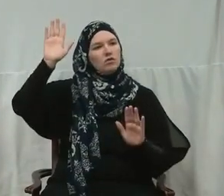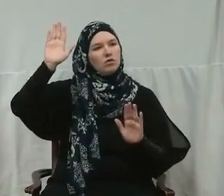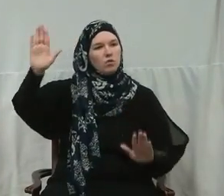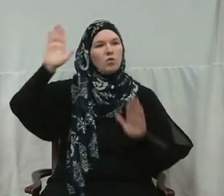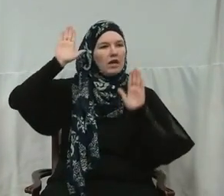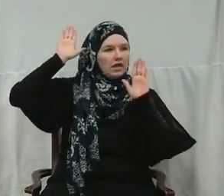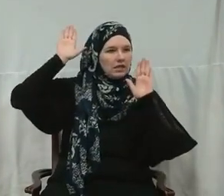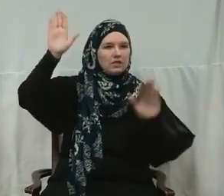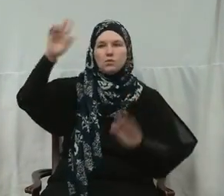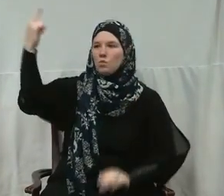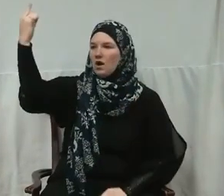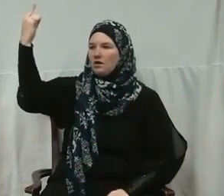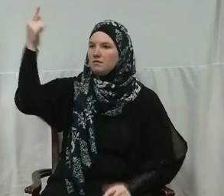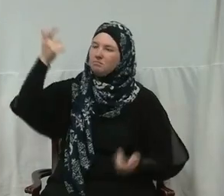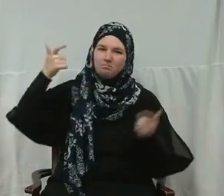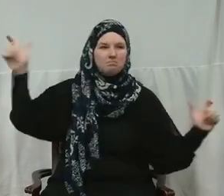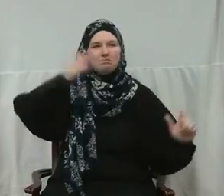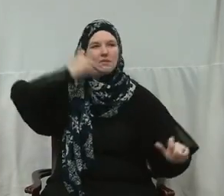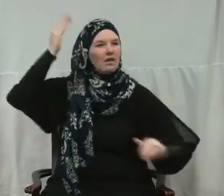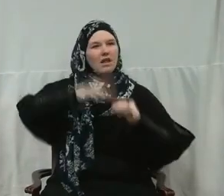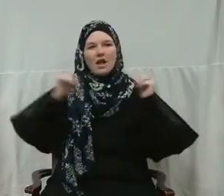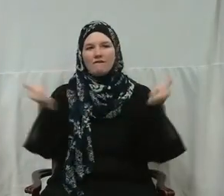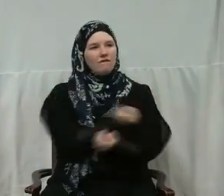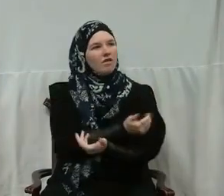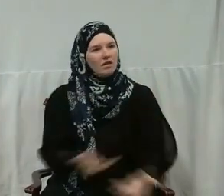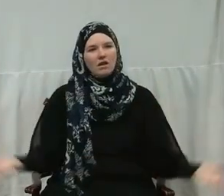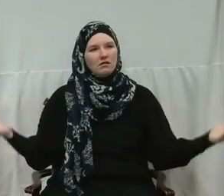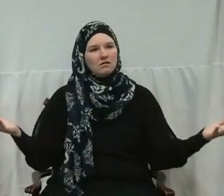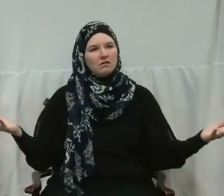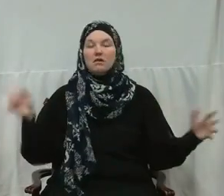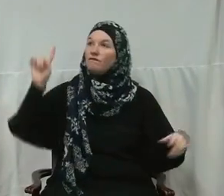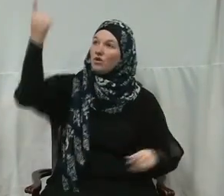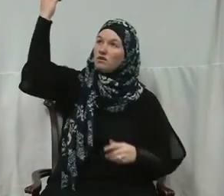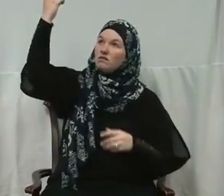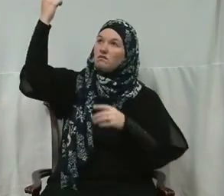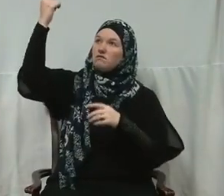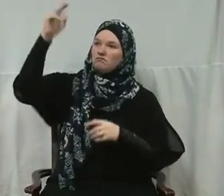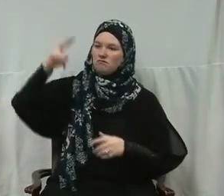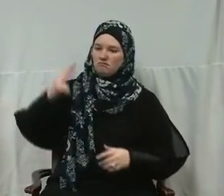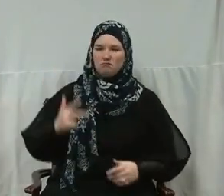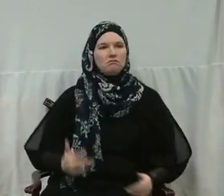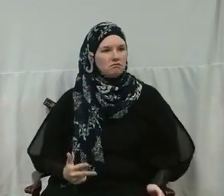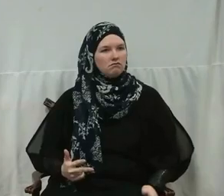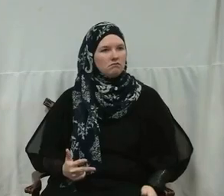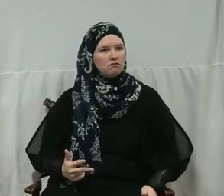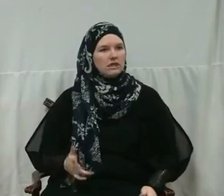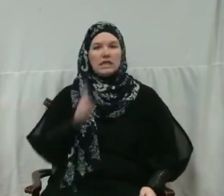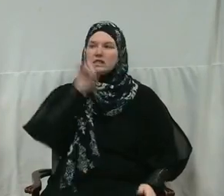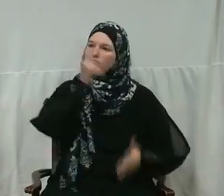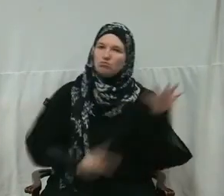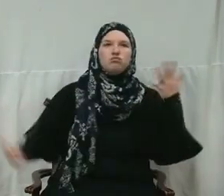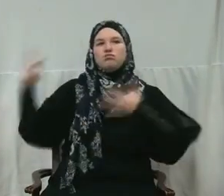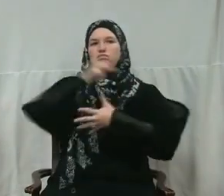one, greater than everything. Then everything else comes next. He is our priority. He